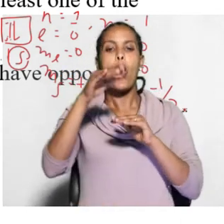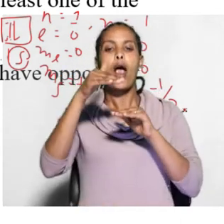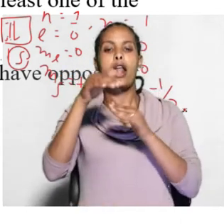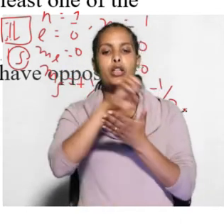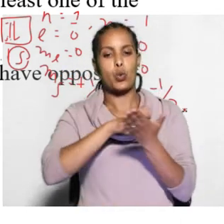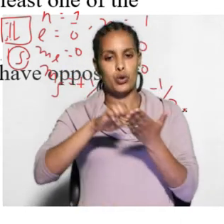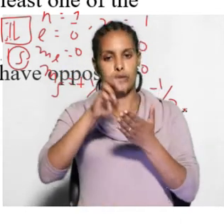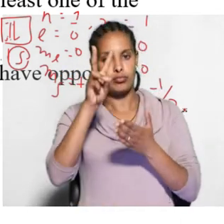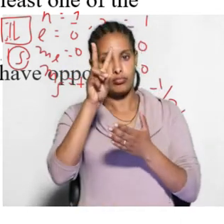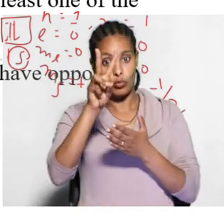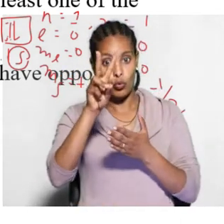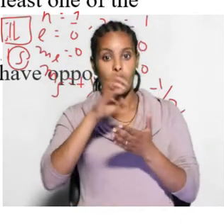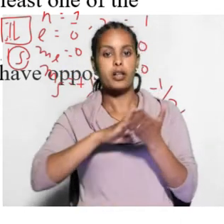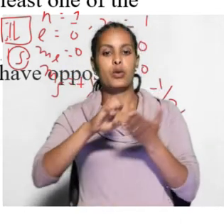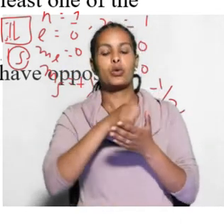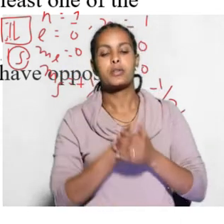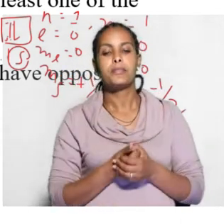electrons.